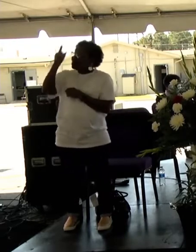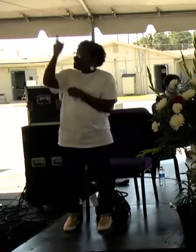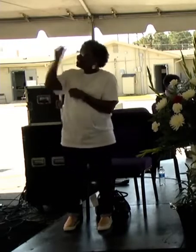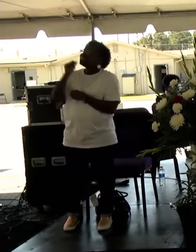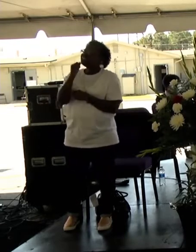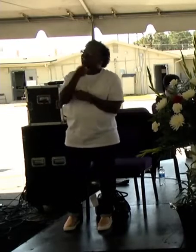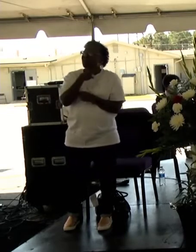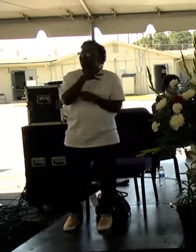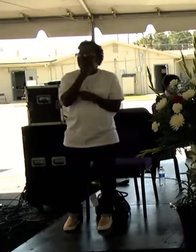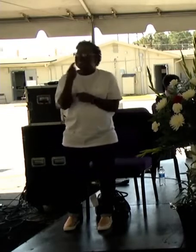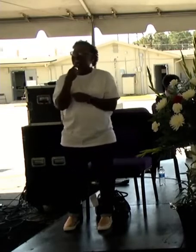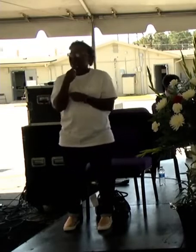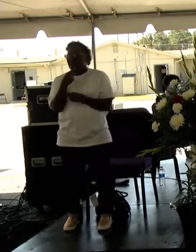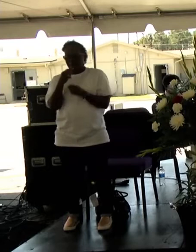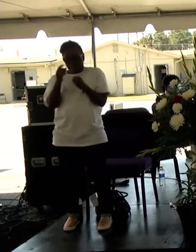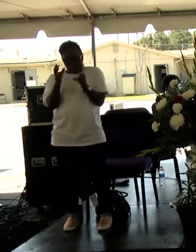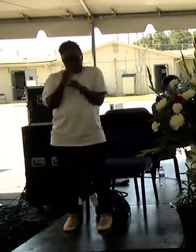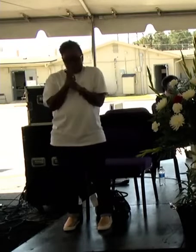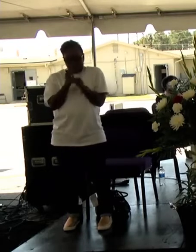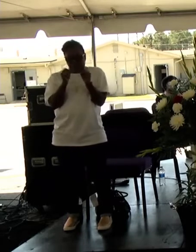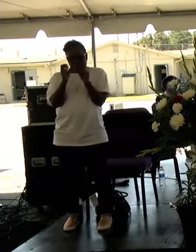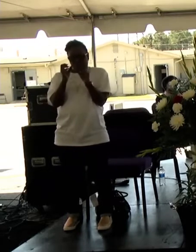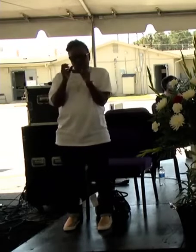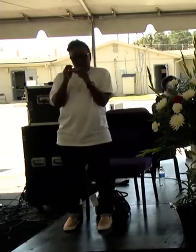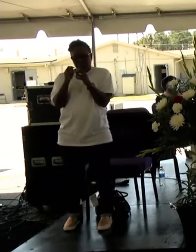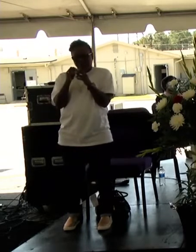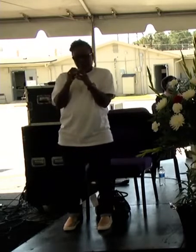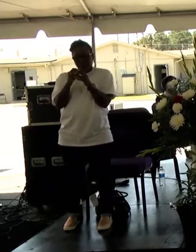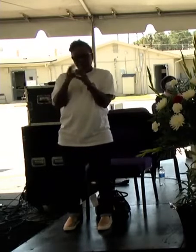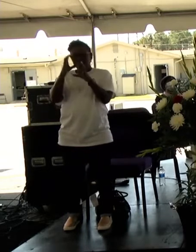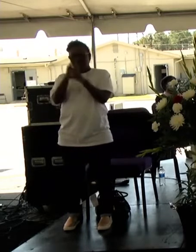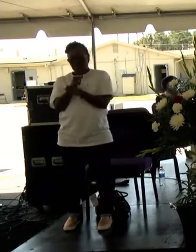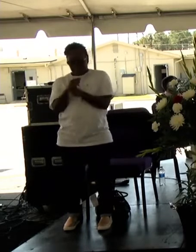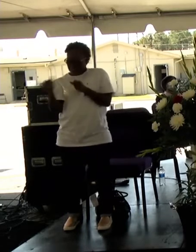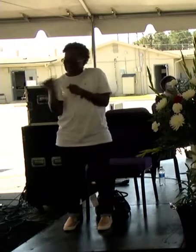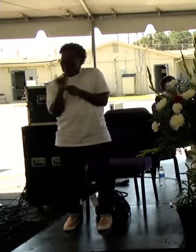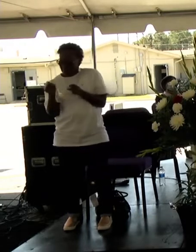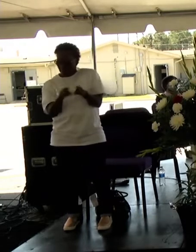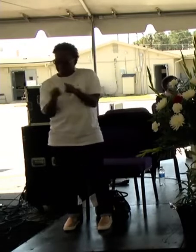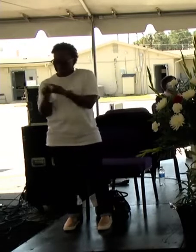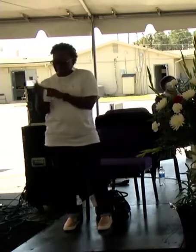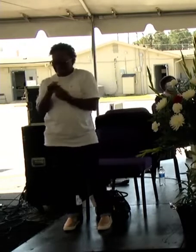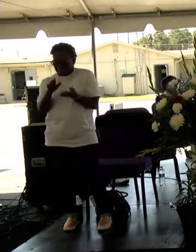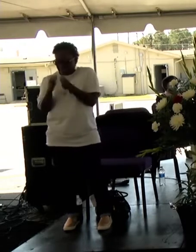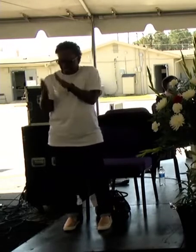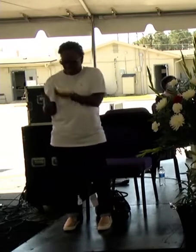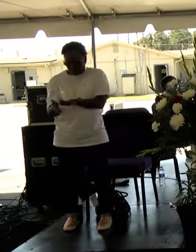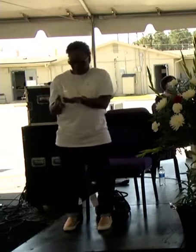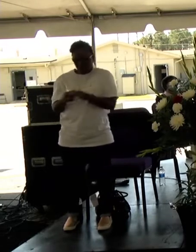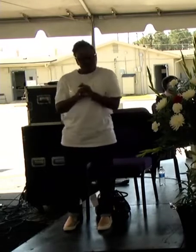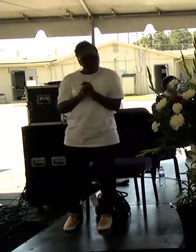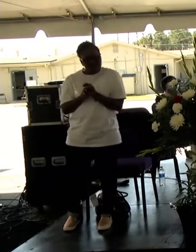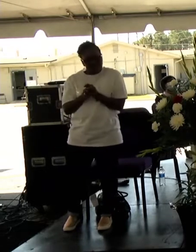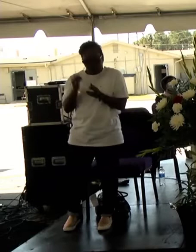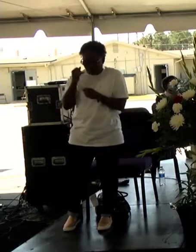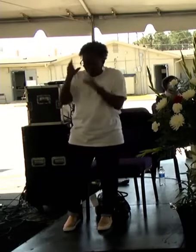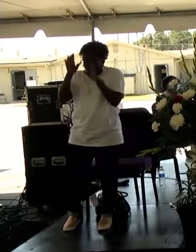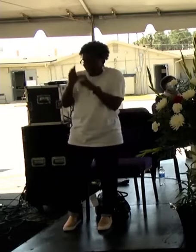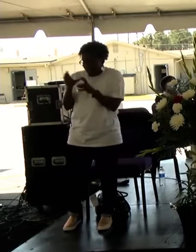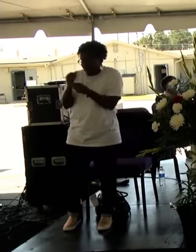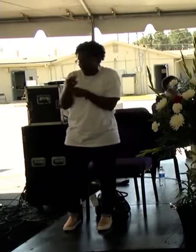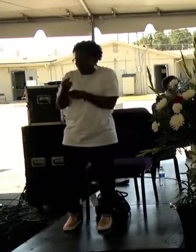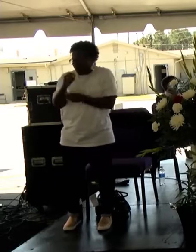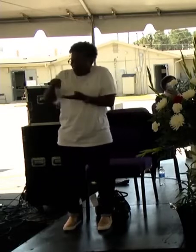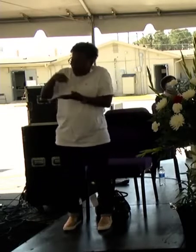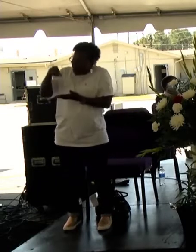But he says, being made conformable unto his death, if by any means I might attain unto the resurrection of the